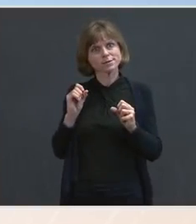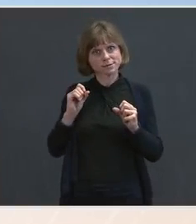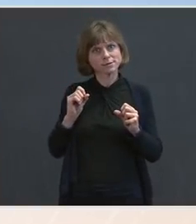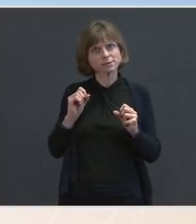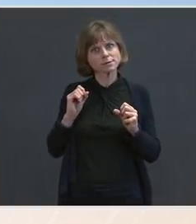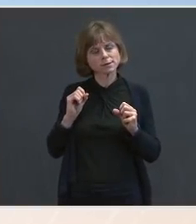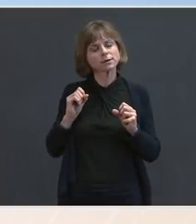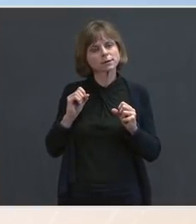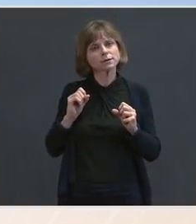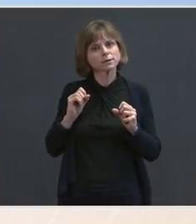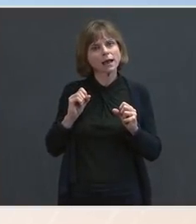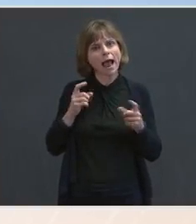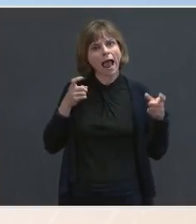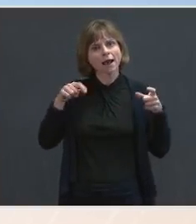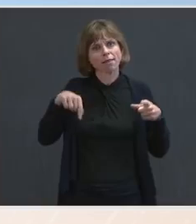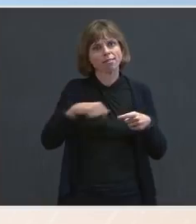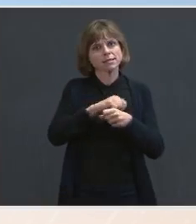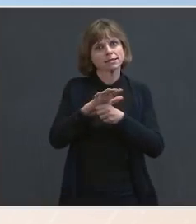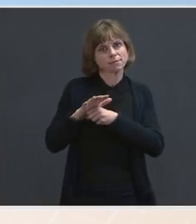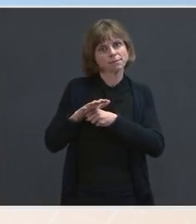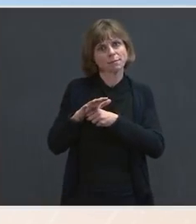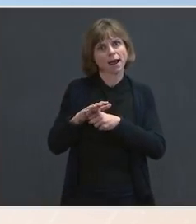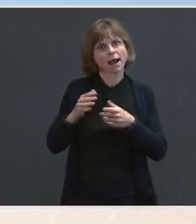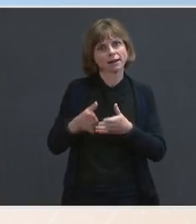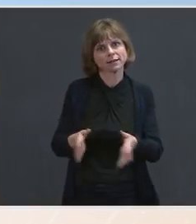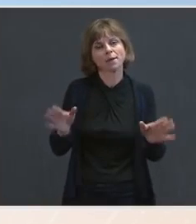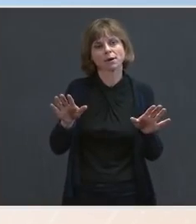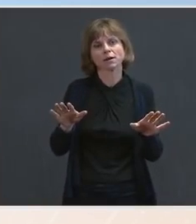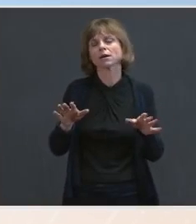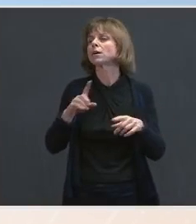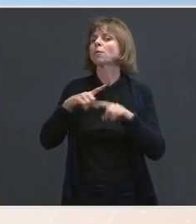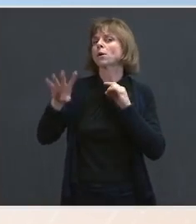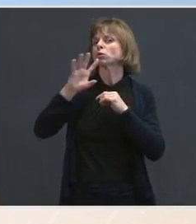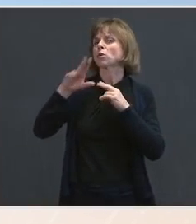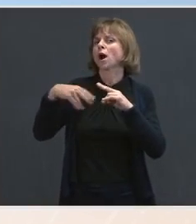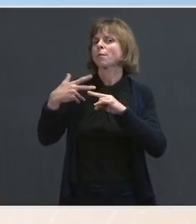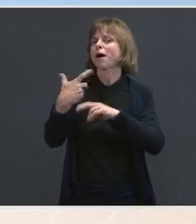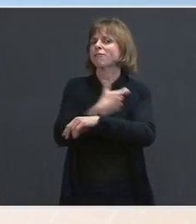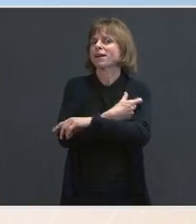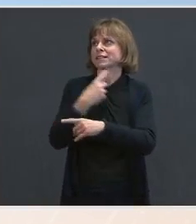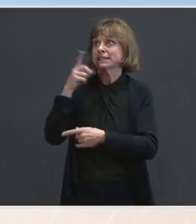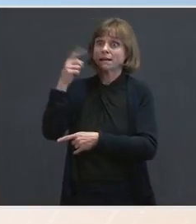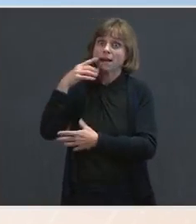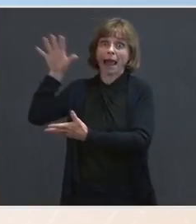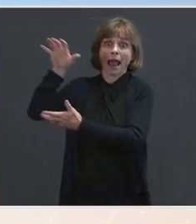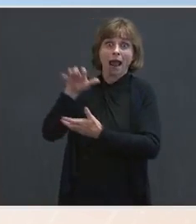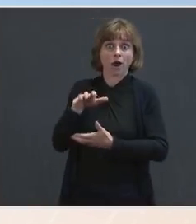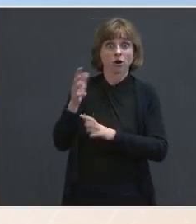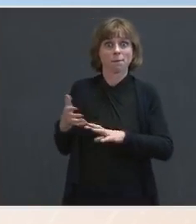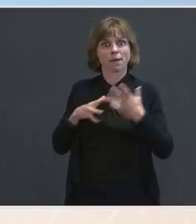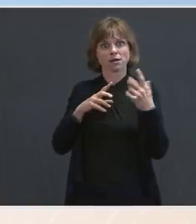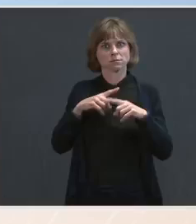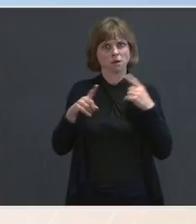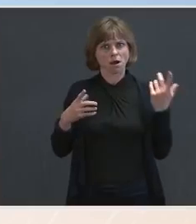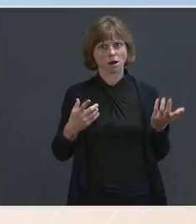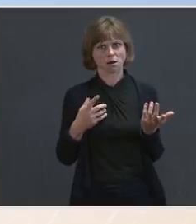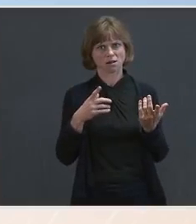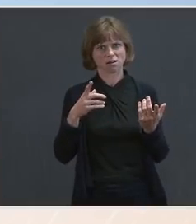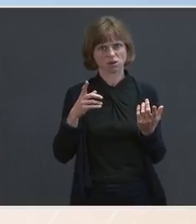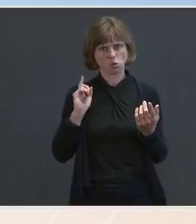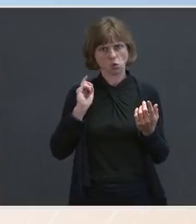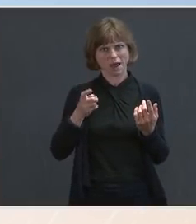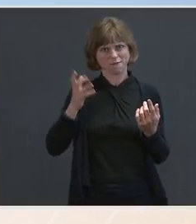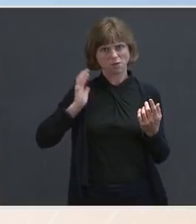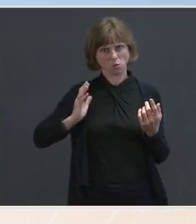here. But when it comes to vaccinations, you are following some of the same playbook here. So does the prior administration deserve some credit for laying the